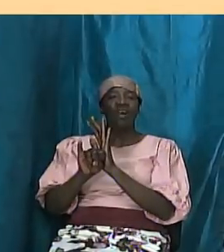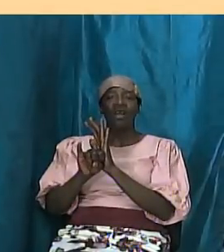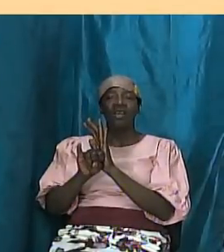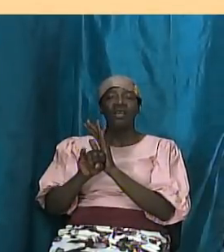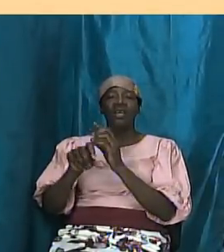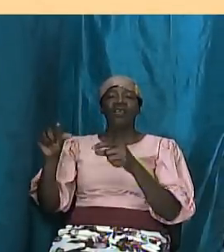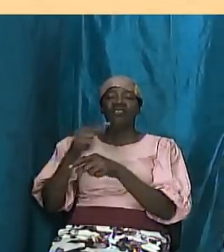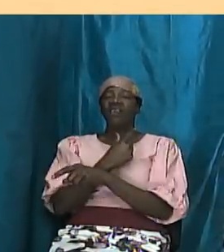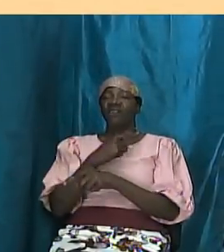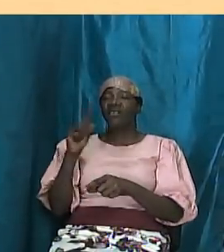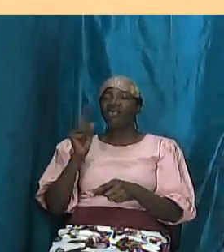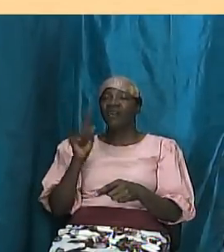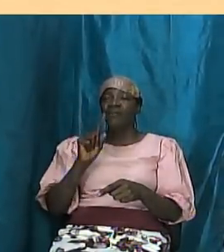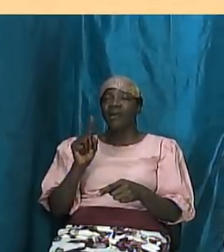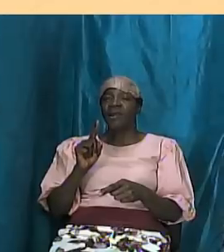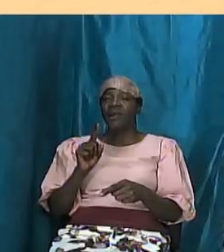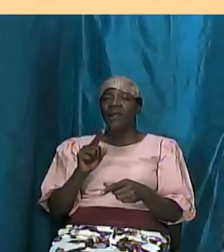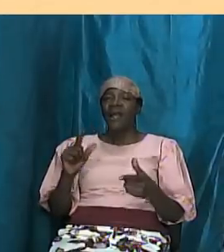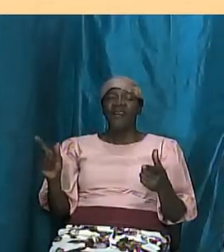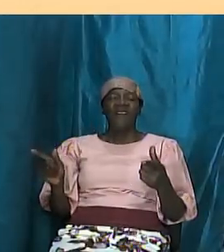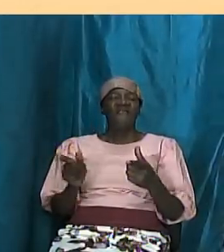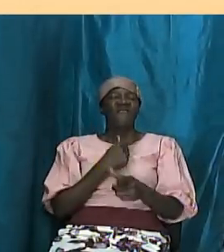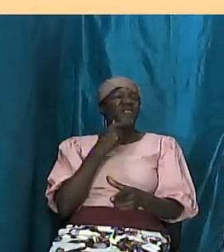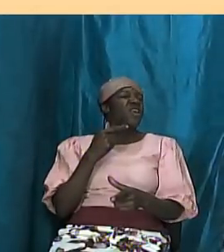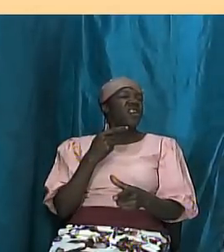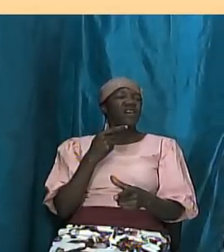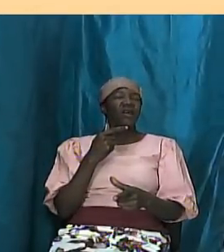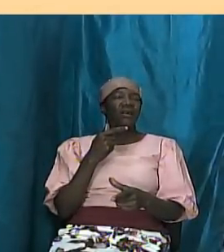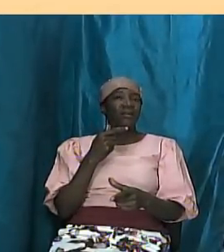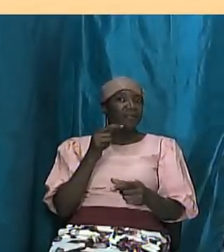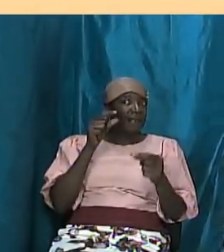where the first glimpse of redemption